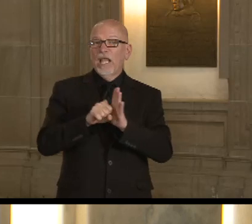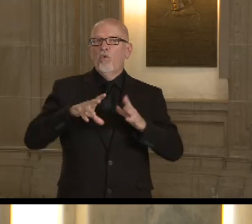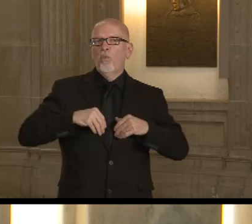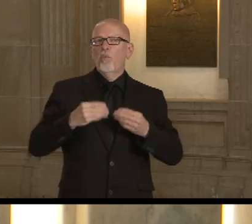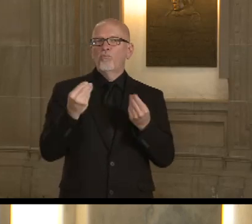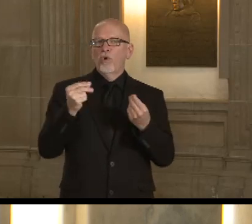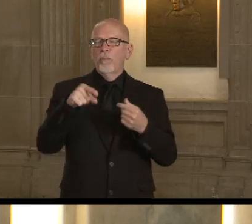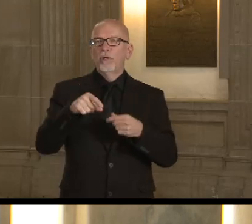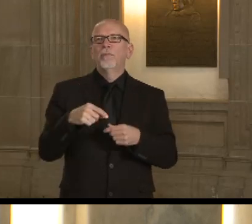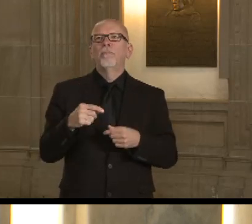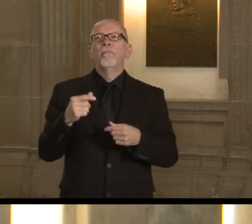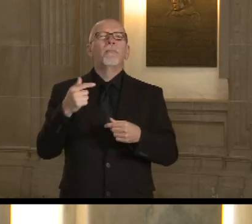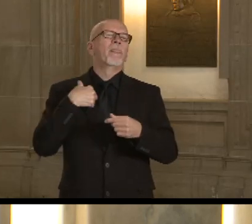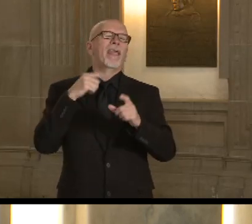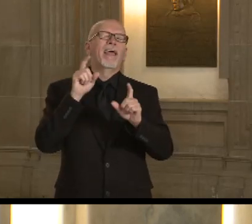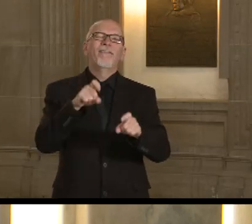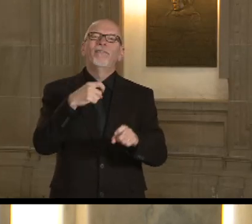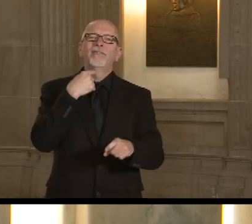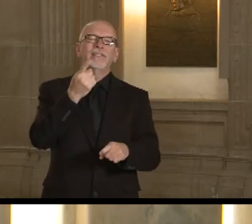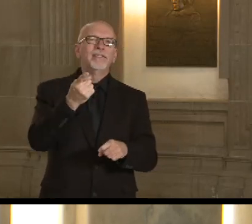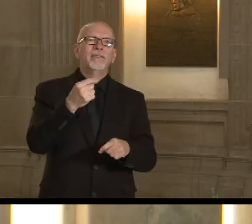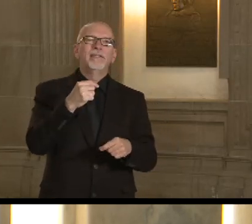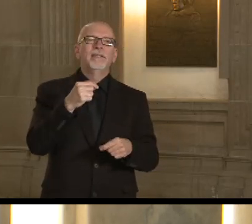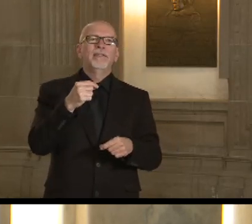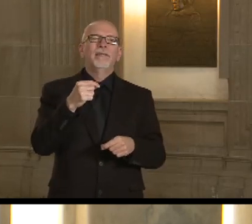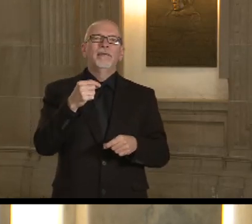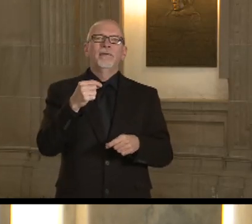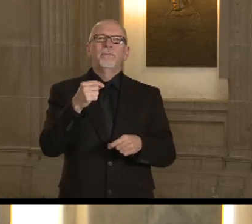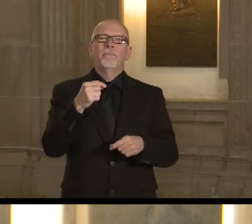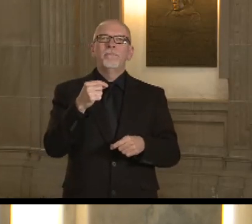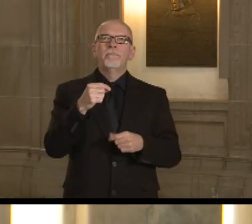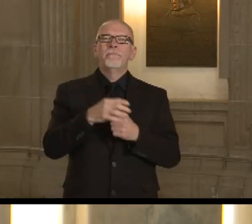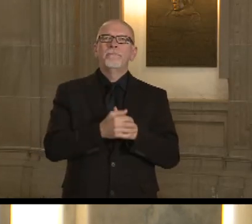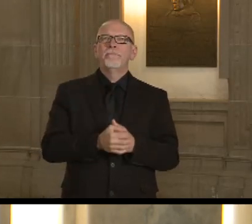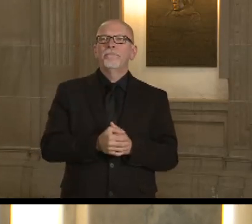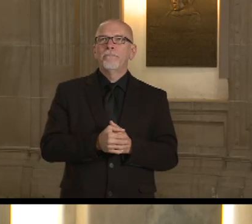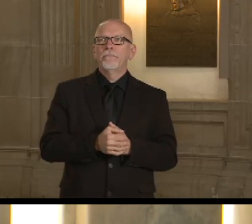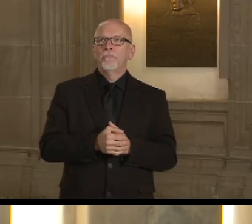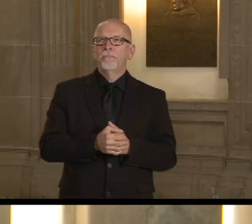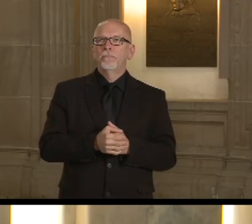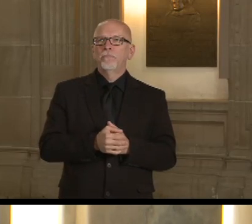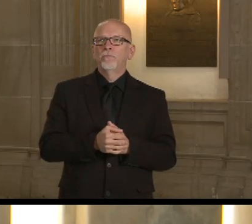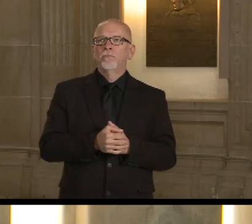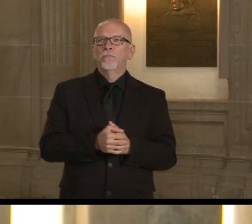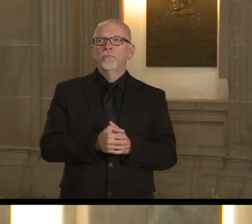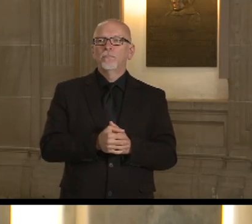properties. I do have to say that